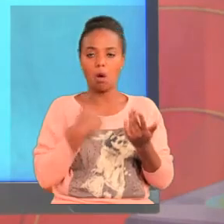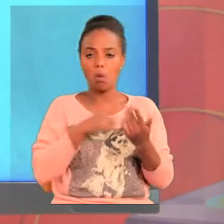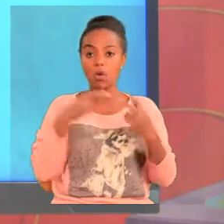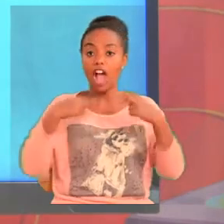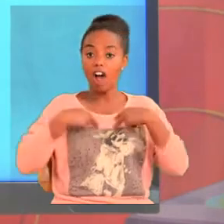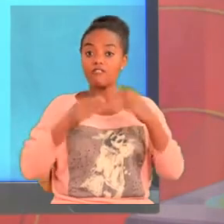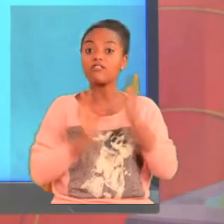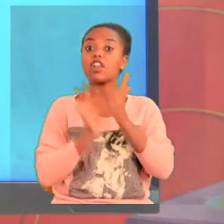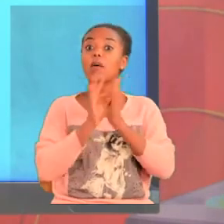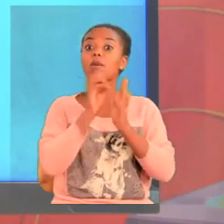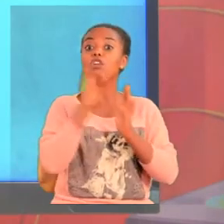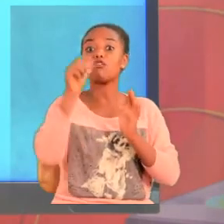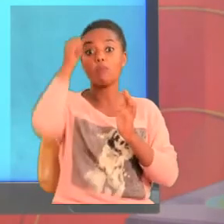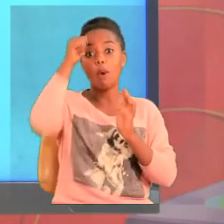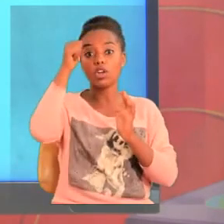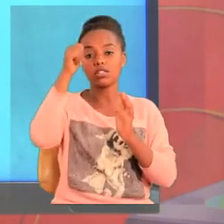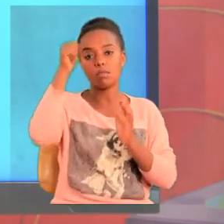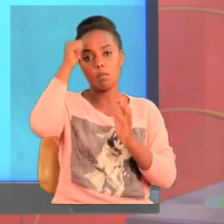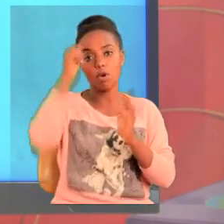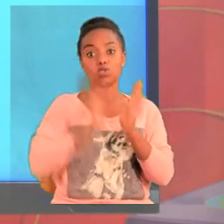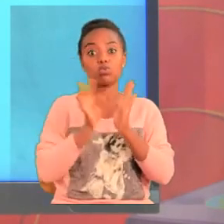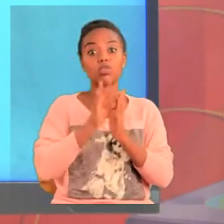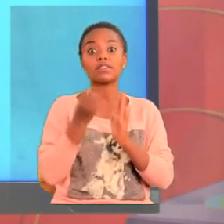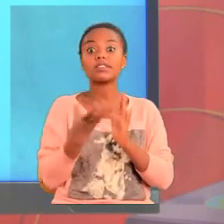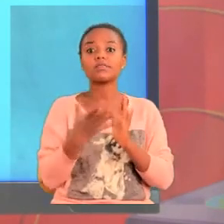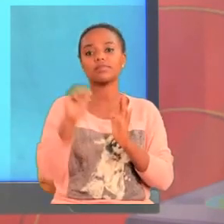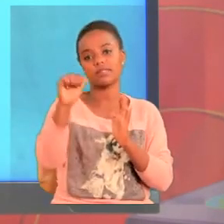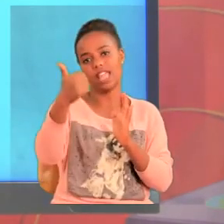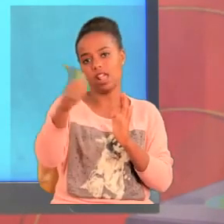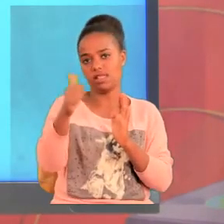boys. The number of boys are 10.